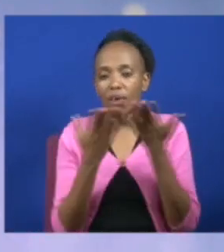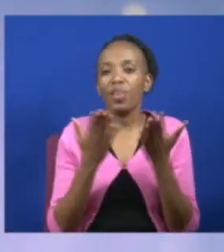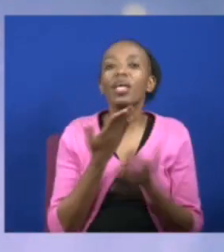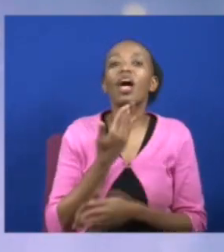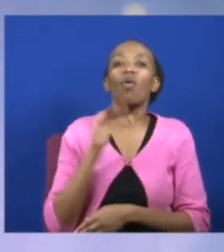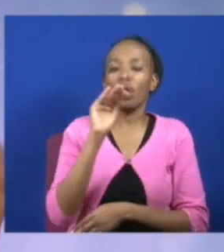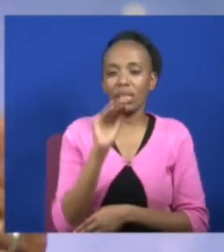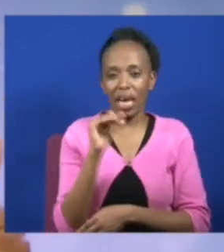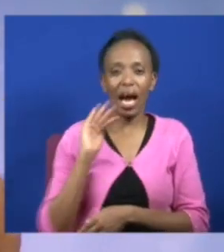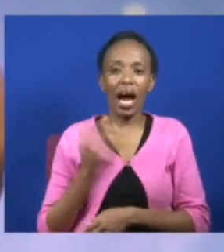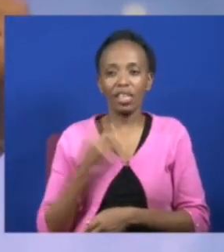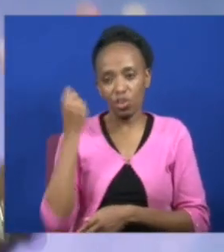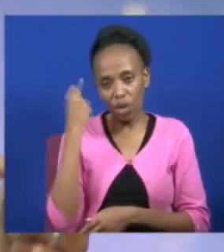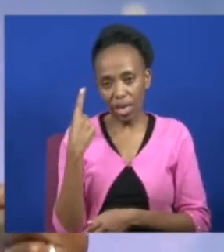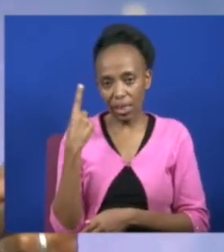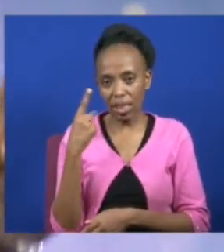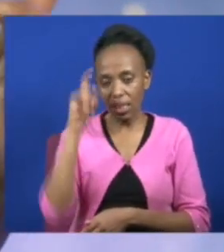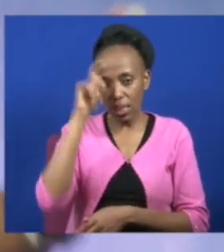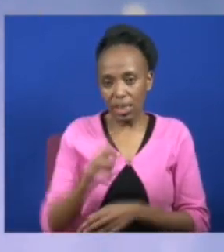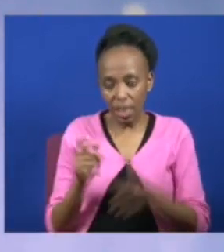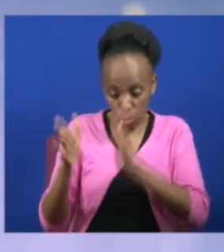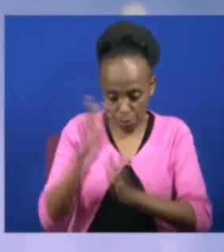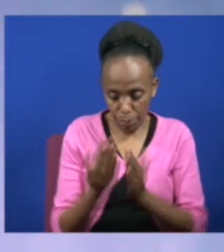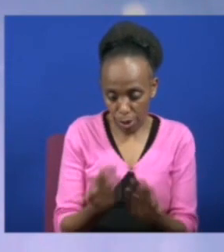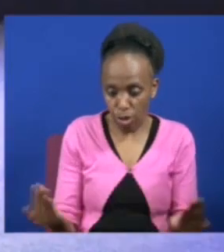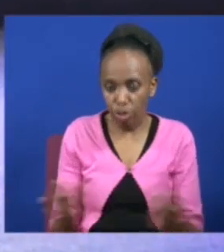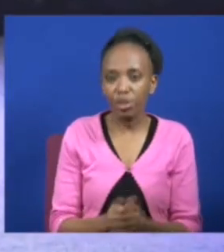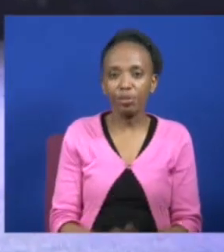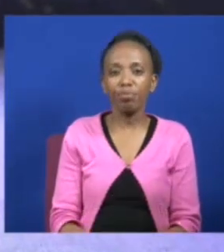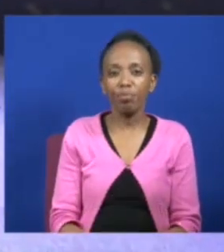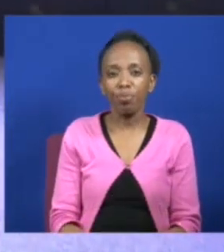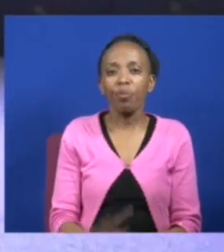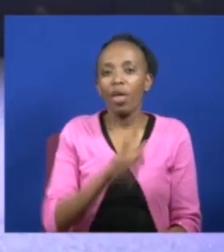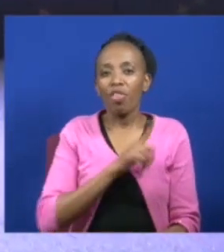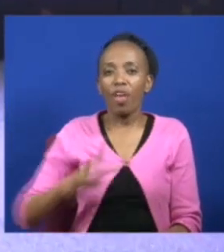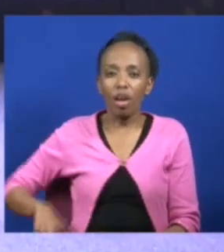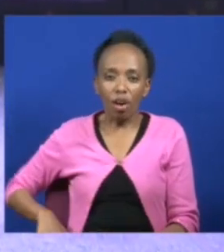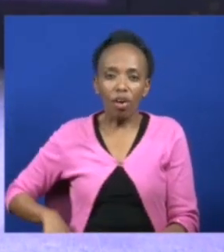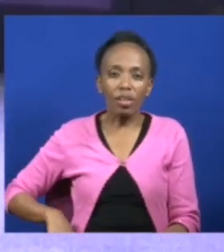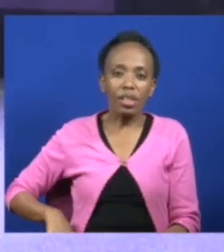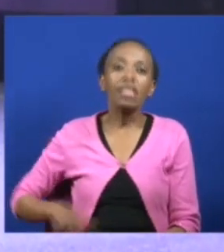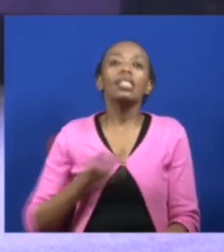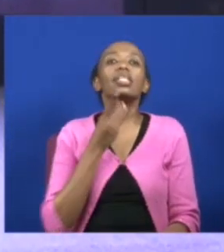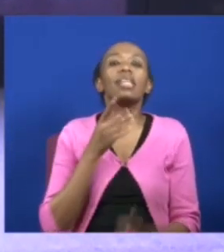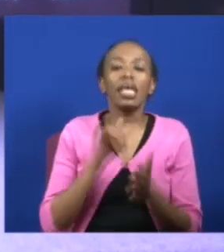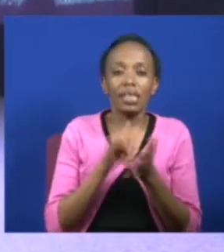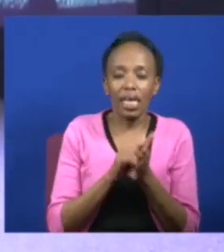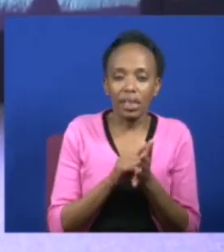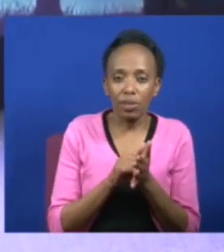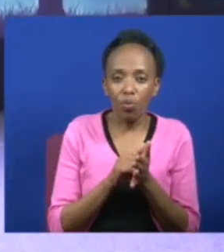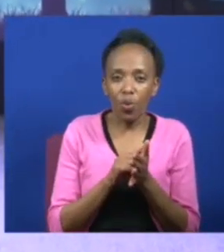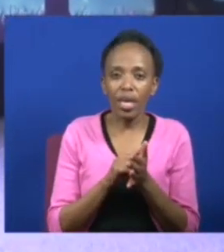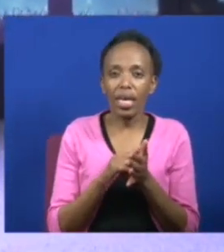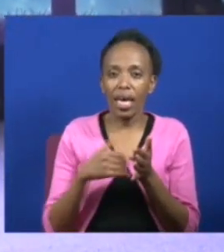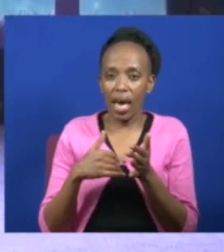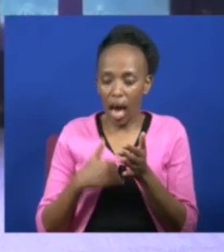home is the need to prepare the children. The Lord desires that we place the children